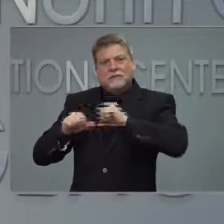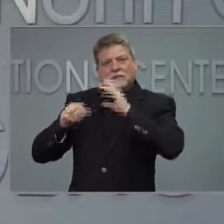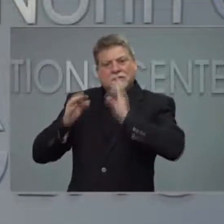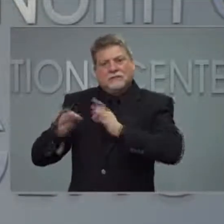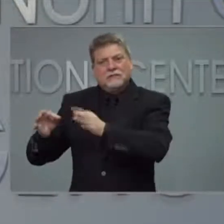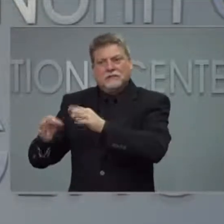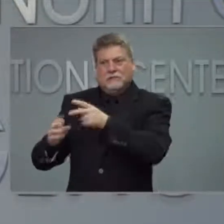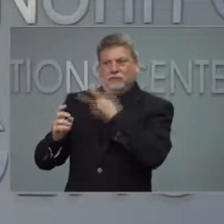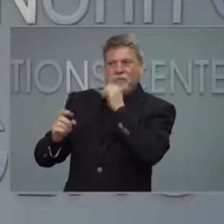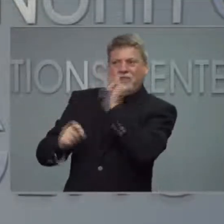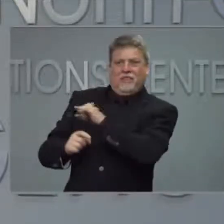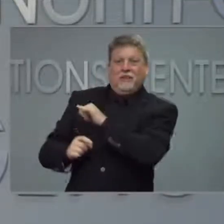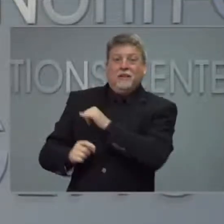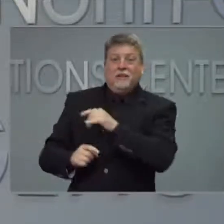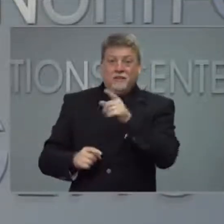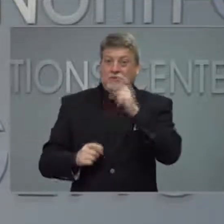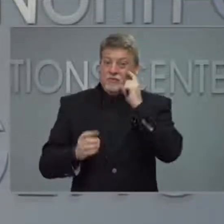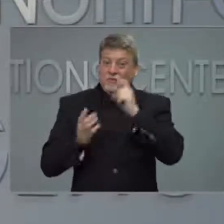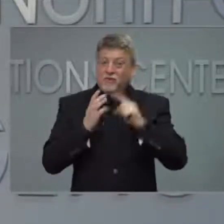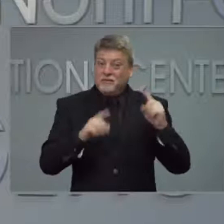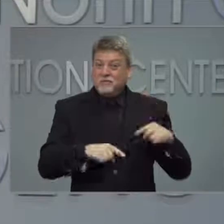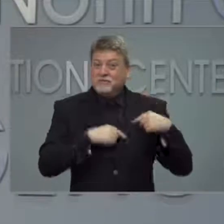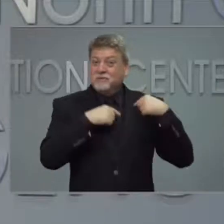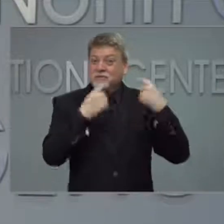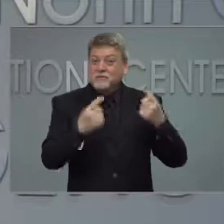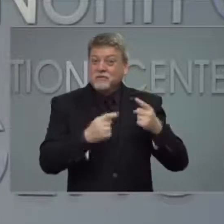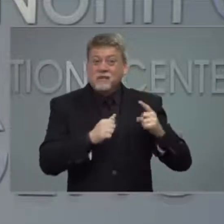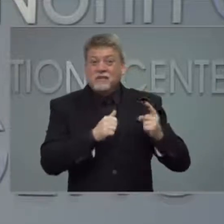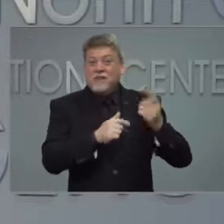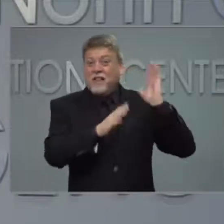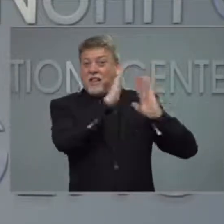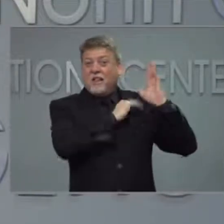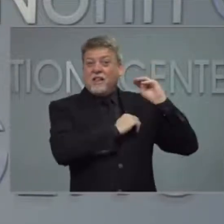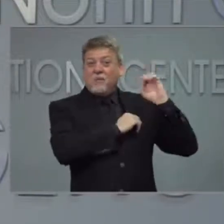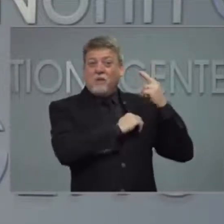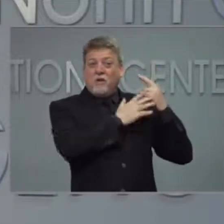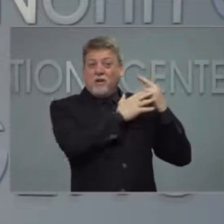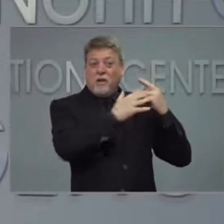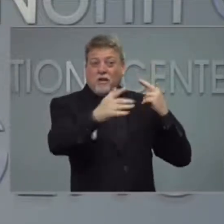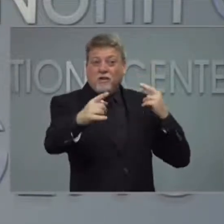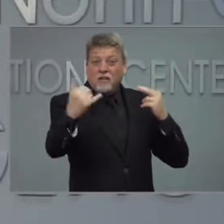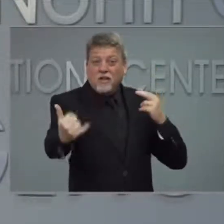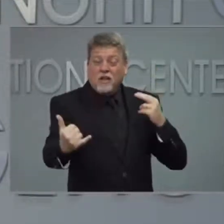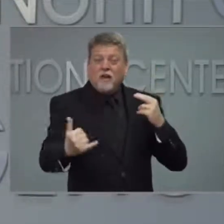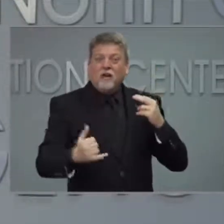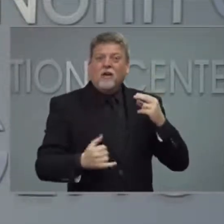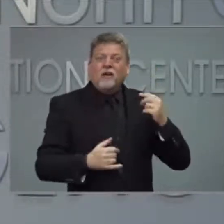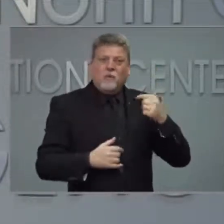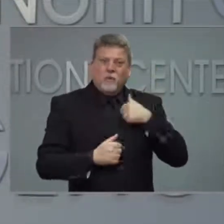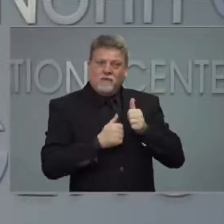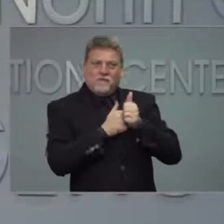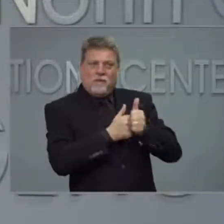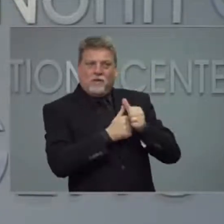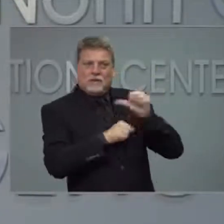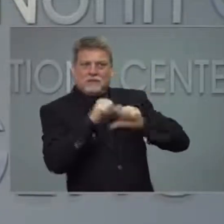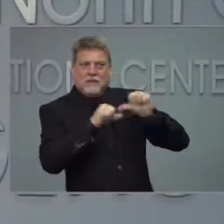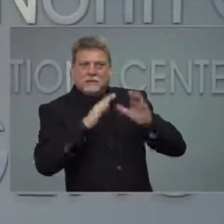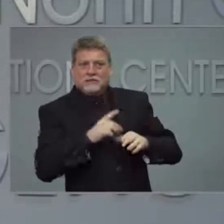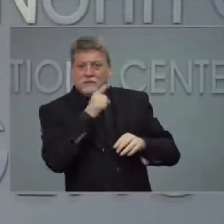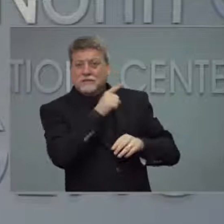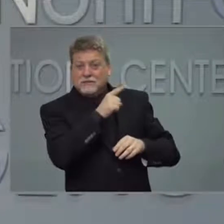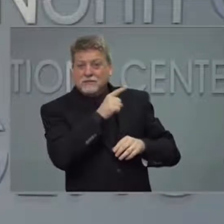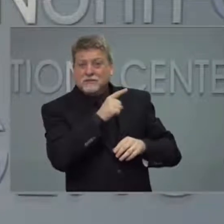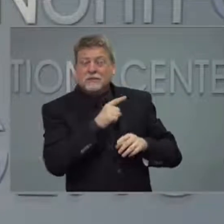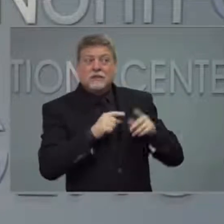that we have made from day one. The more the scientists and health officials learn about this virus, we try to